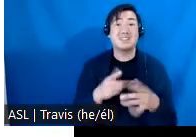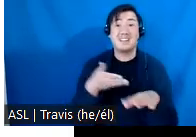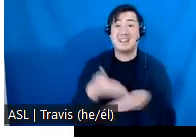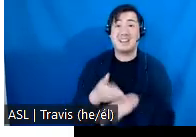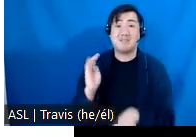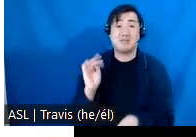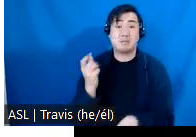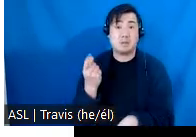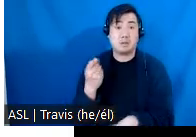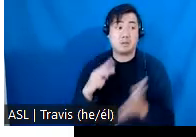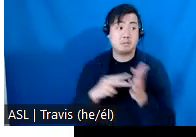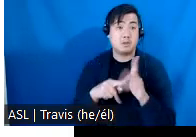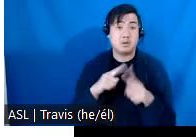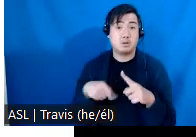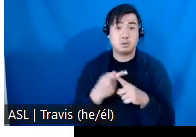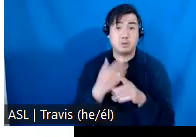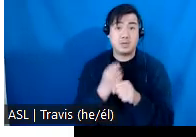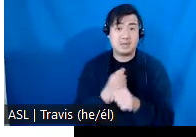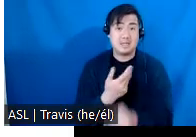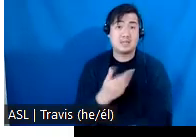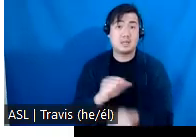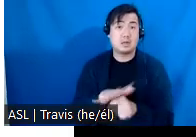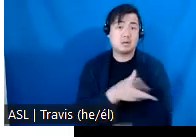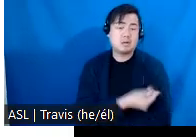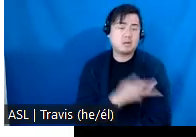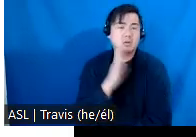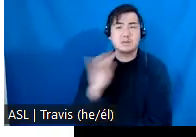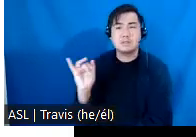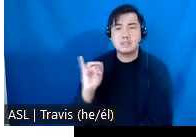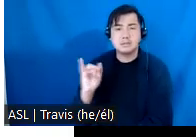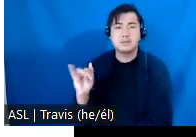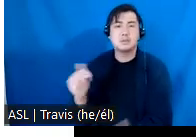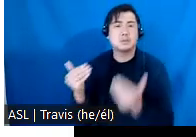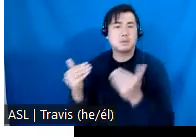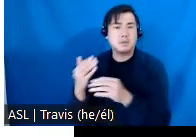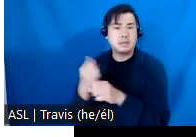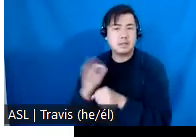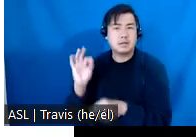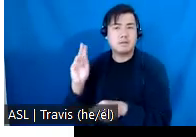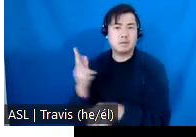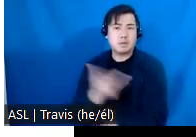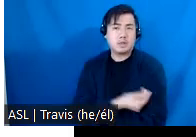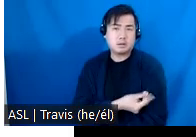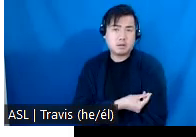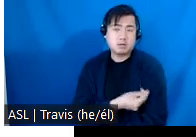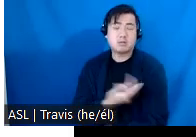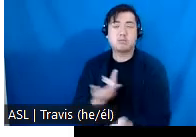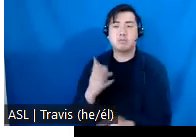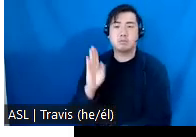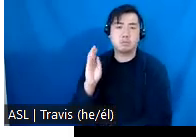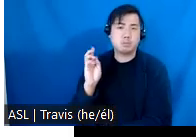flu shot and other routine vaccines. COVID-19 shots and boosters are